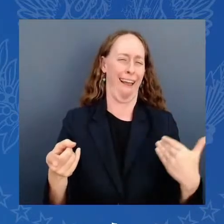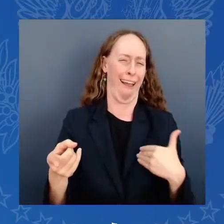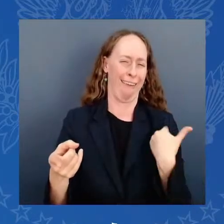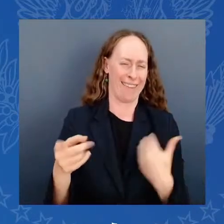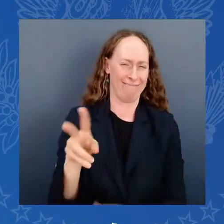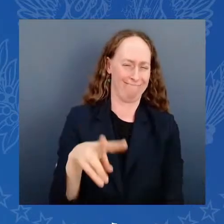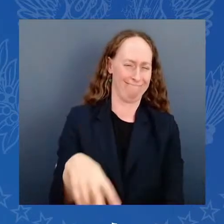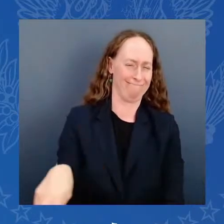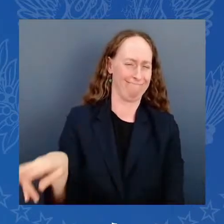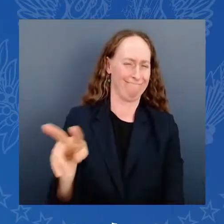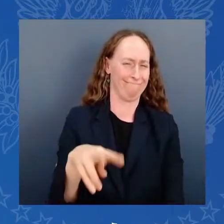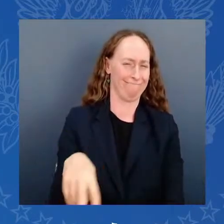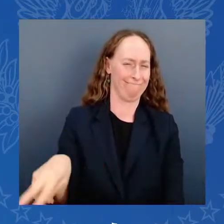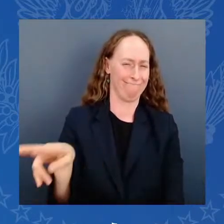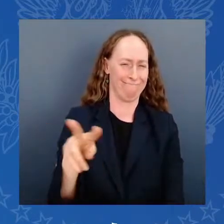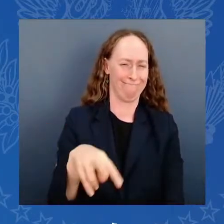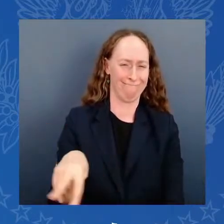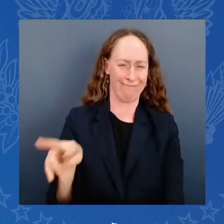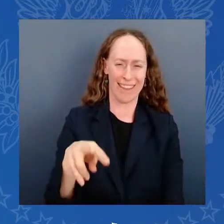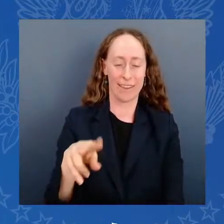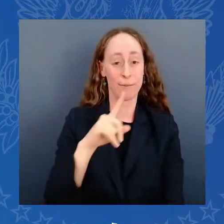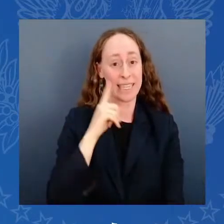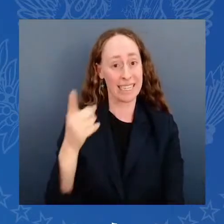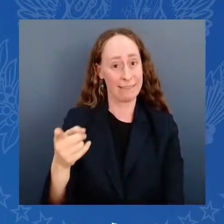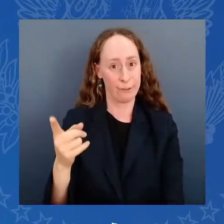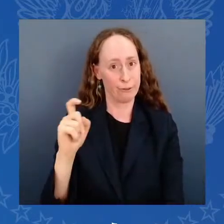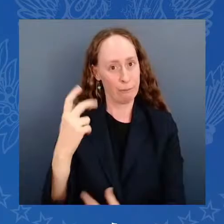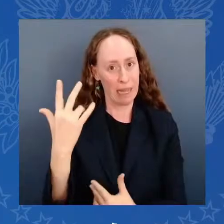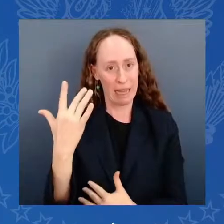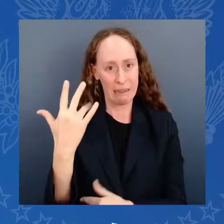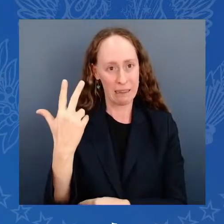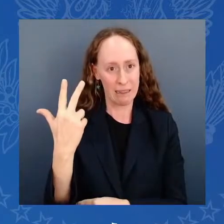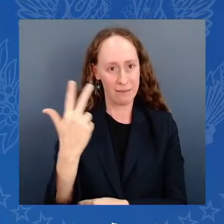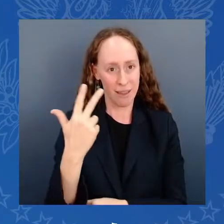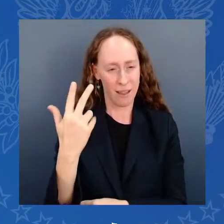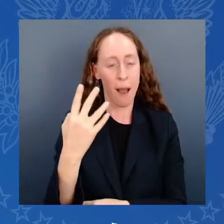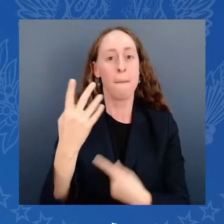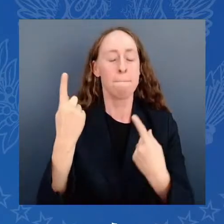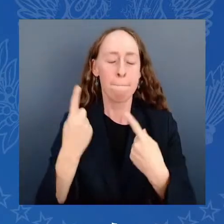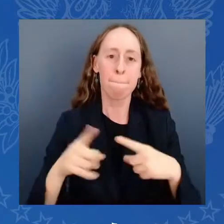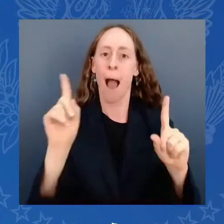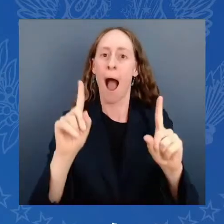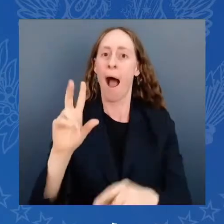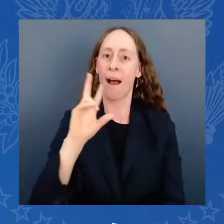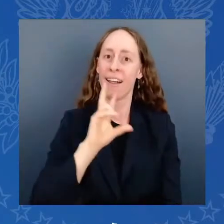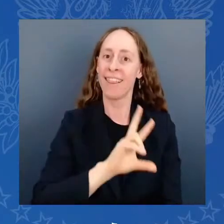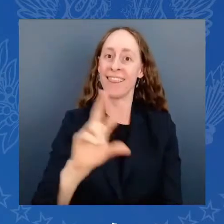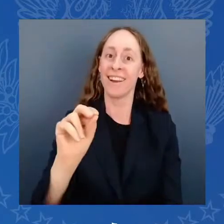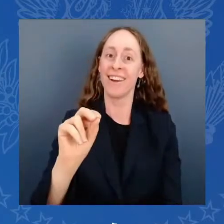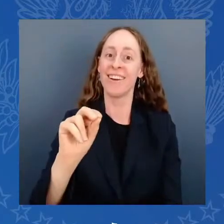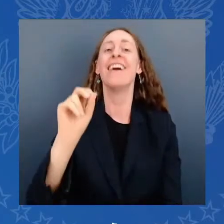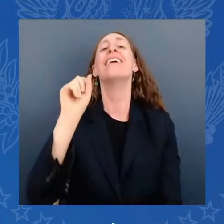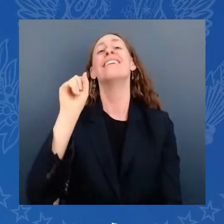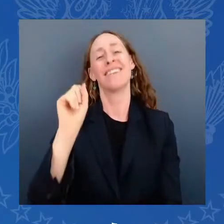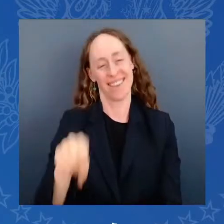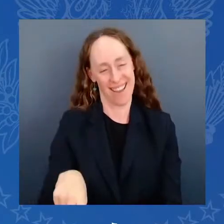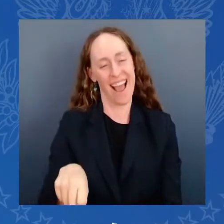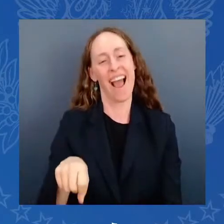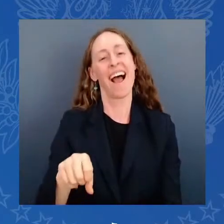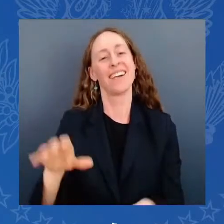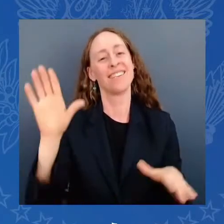in as a United States Senator. For the last 50 years, he has